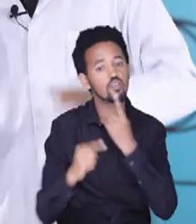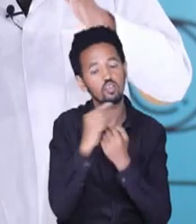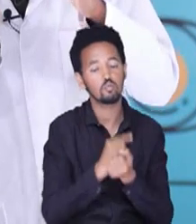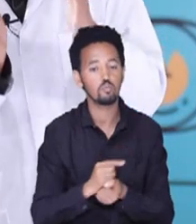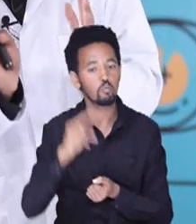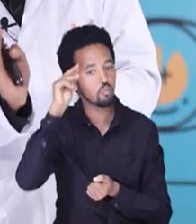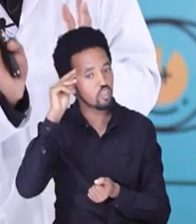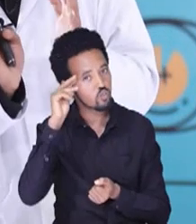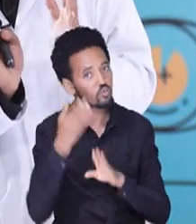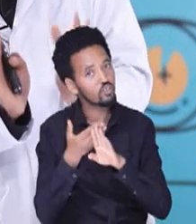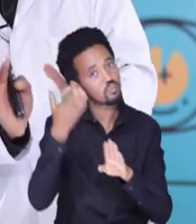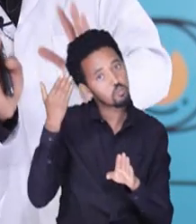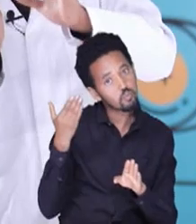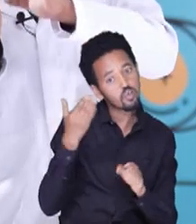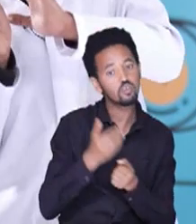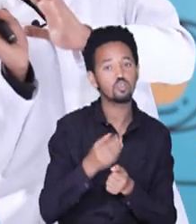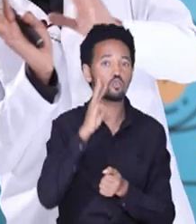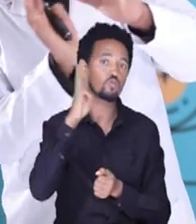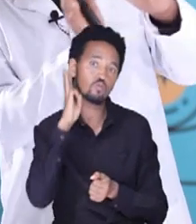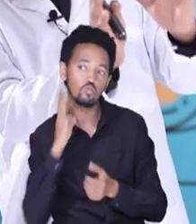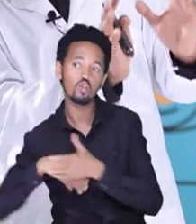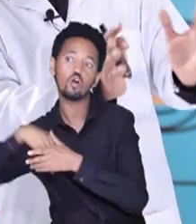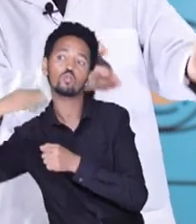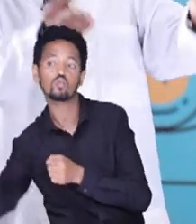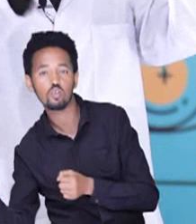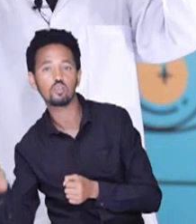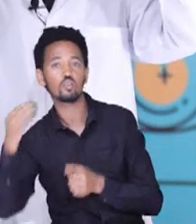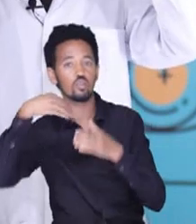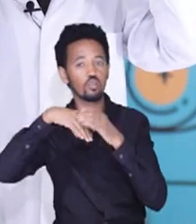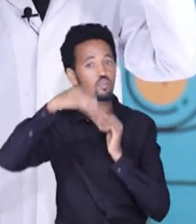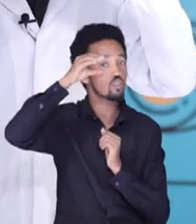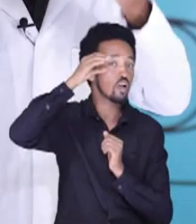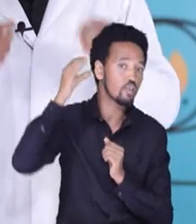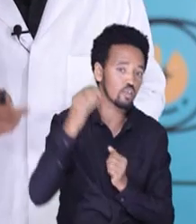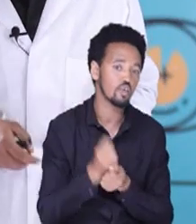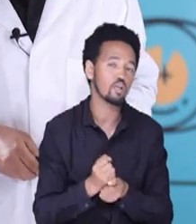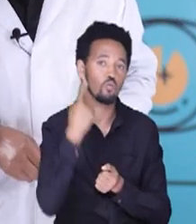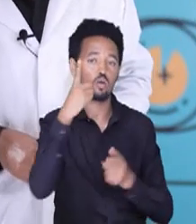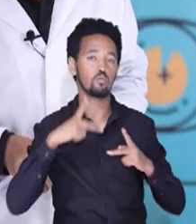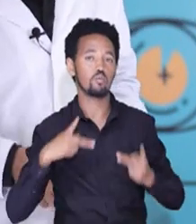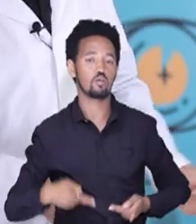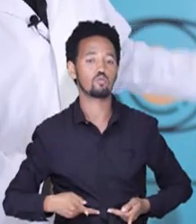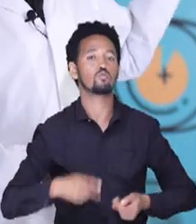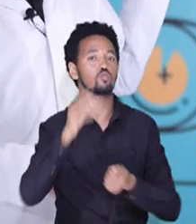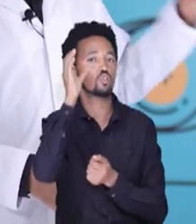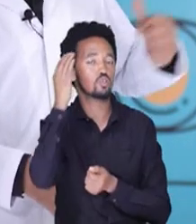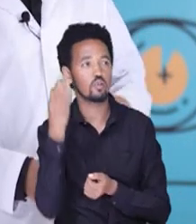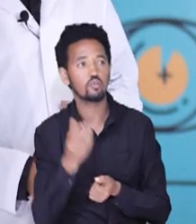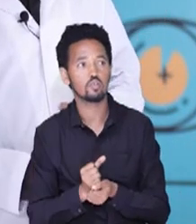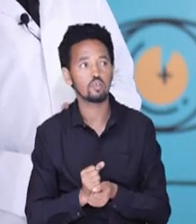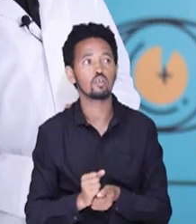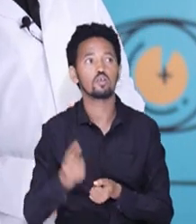Manchuria. In the past, Manchuria was outside from China. Nowadays, one part of China.